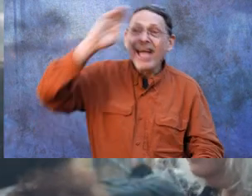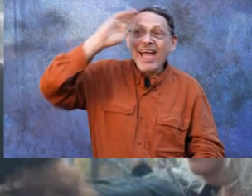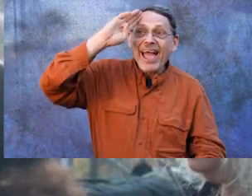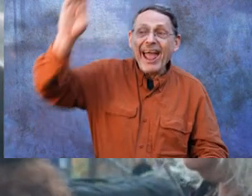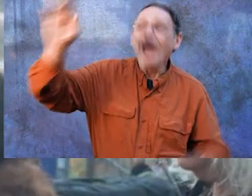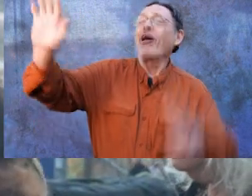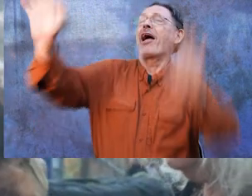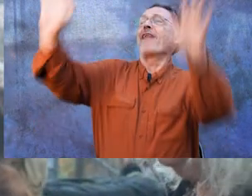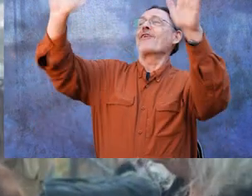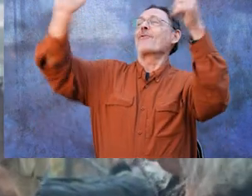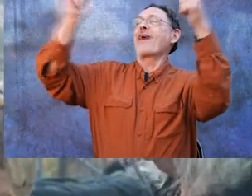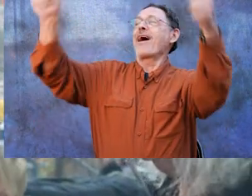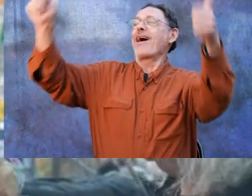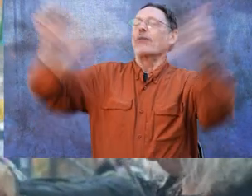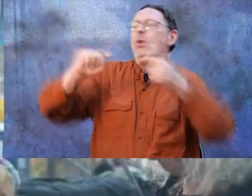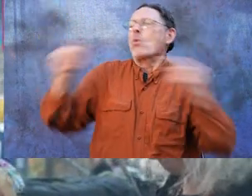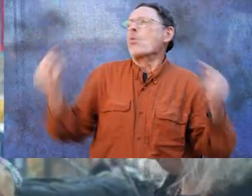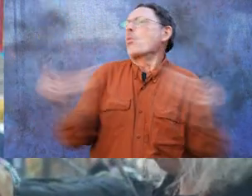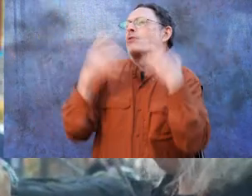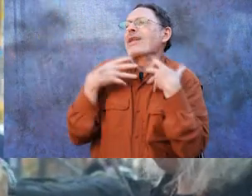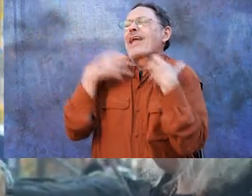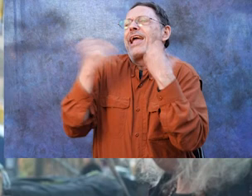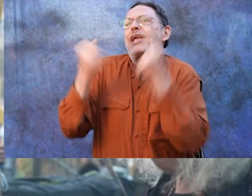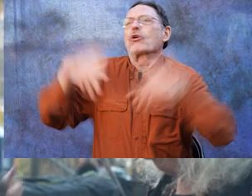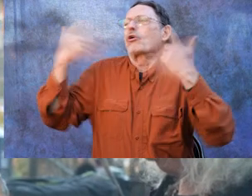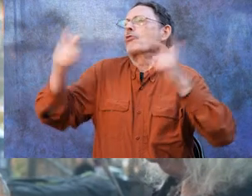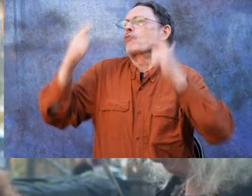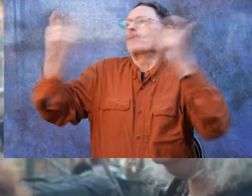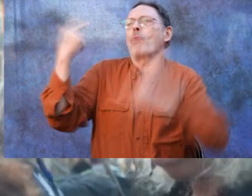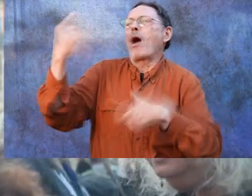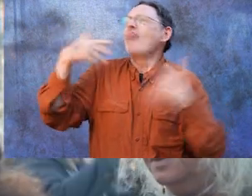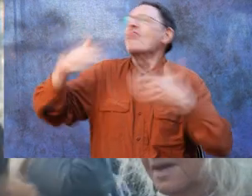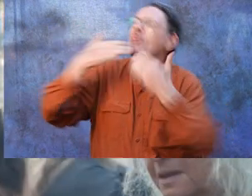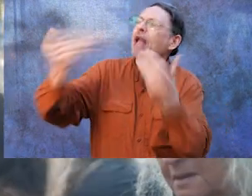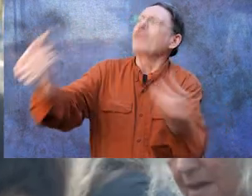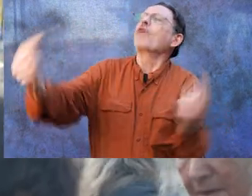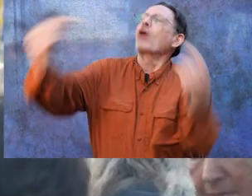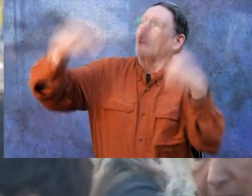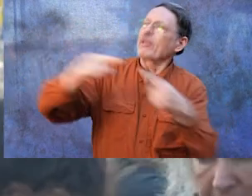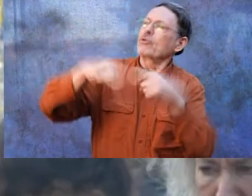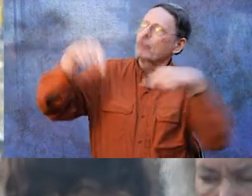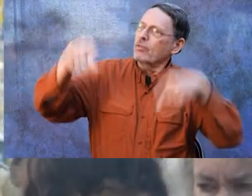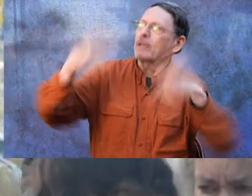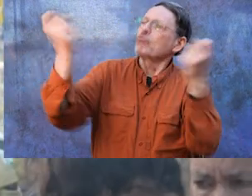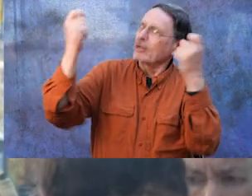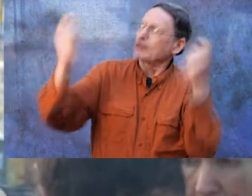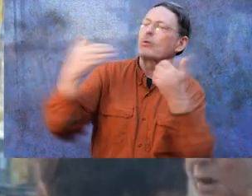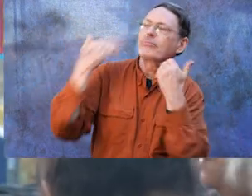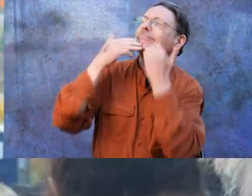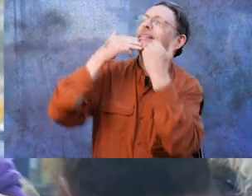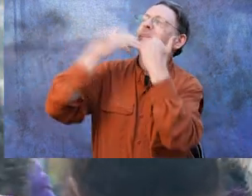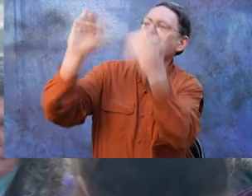understand. So hail and farewell, wounded healer, great one. Thank you for coming to our